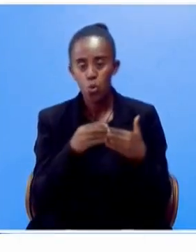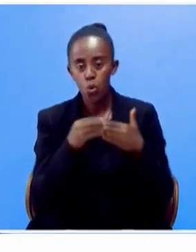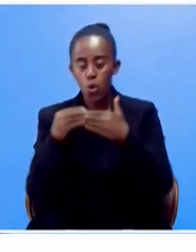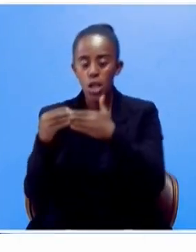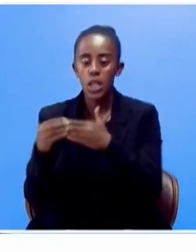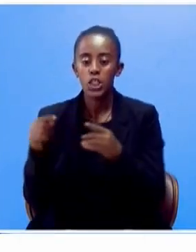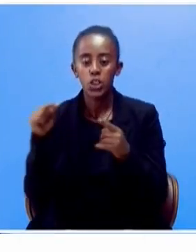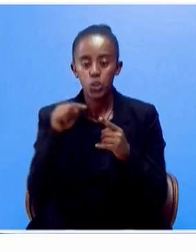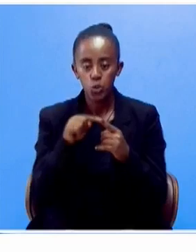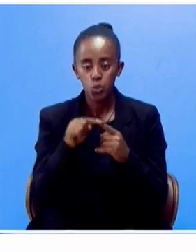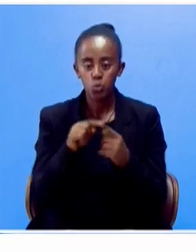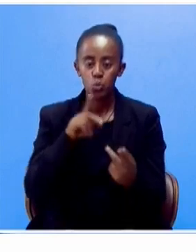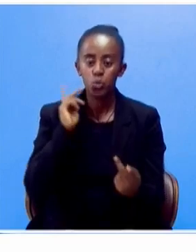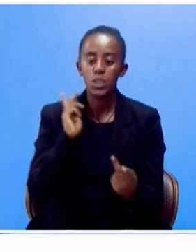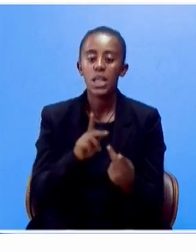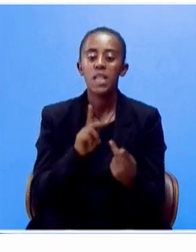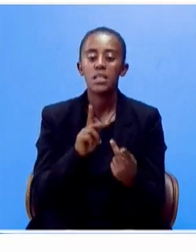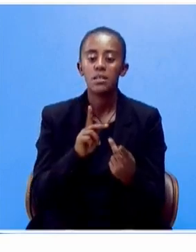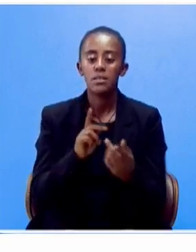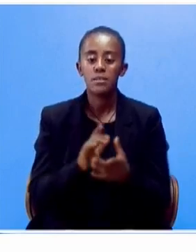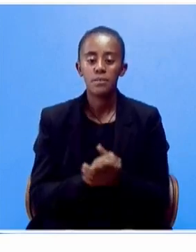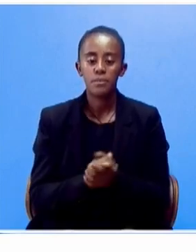to success.